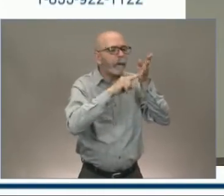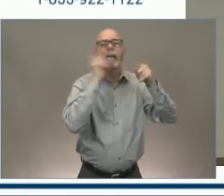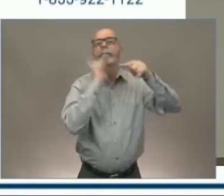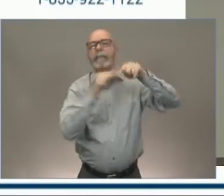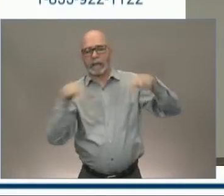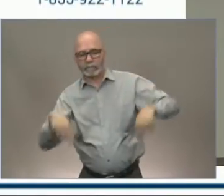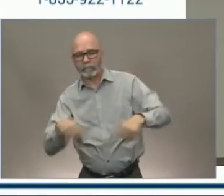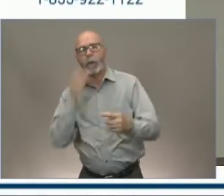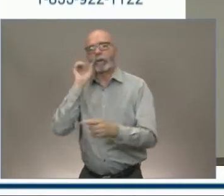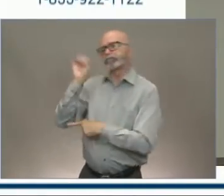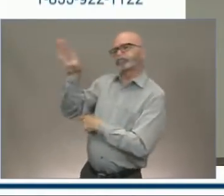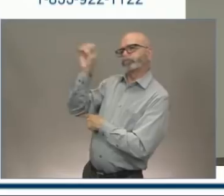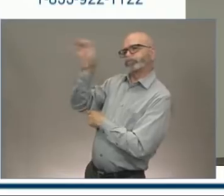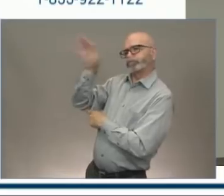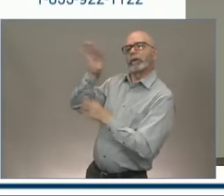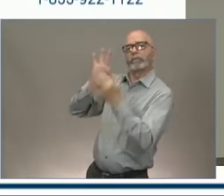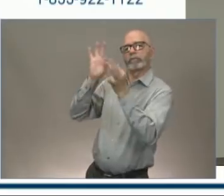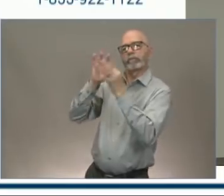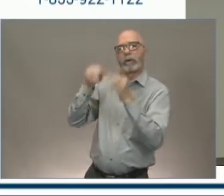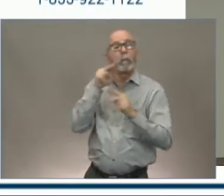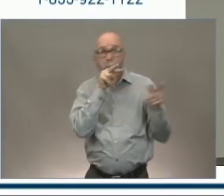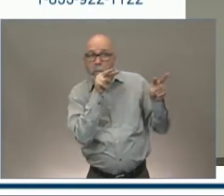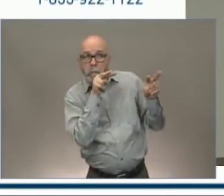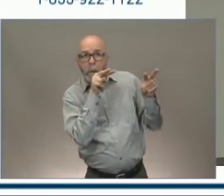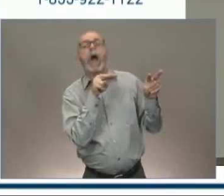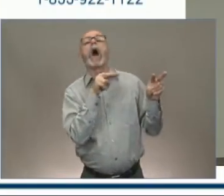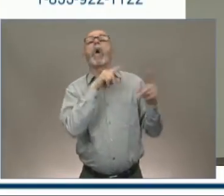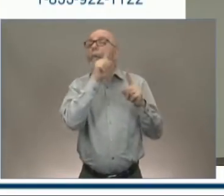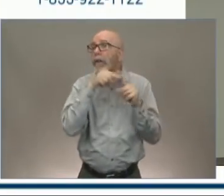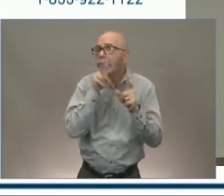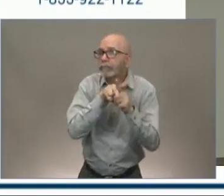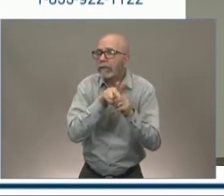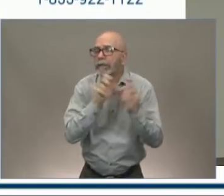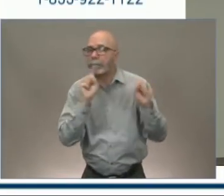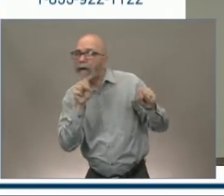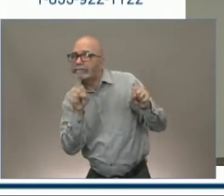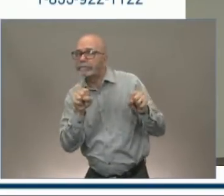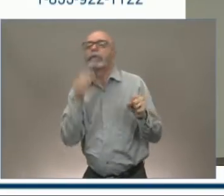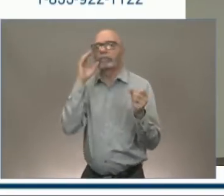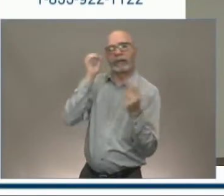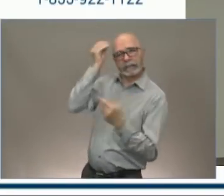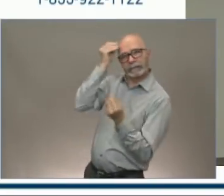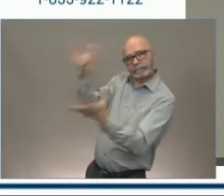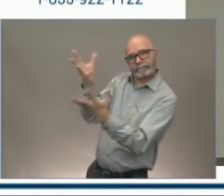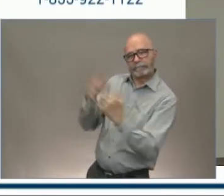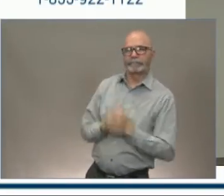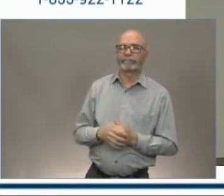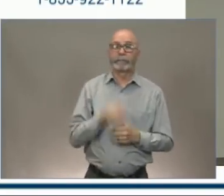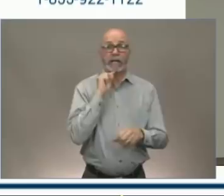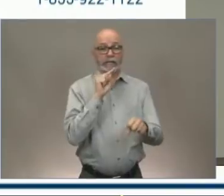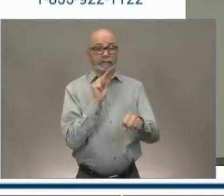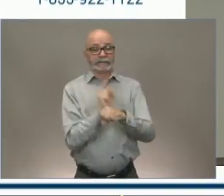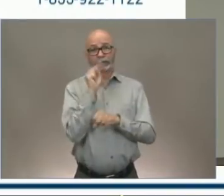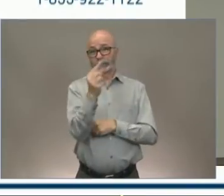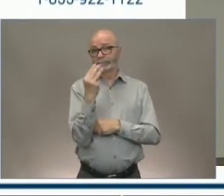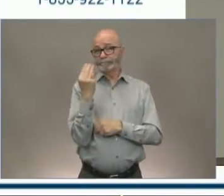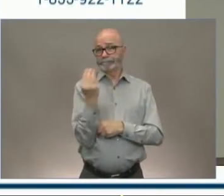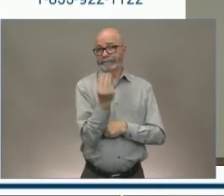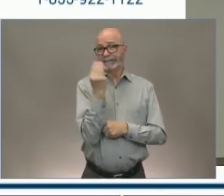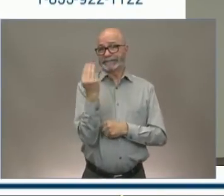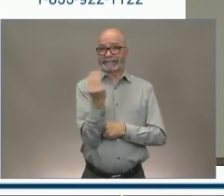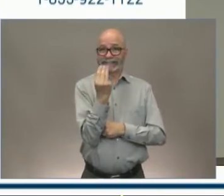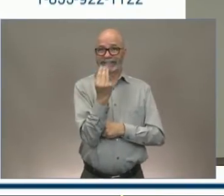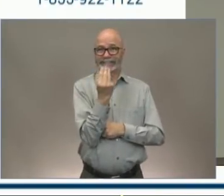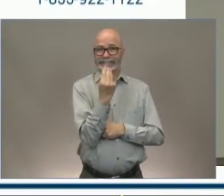are available. Next Monday, we open booking for 3 new clinics that will start on March the 15th.